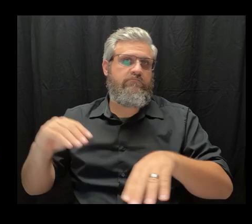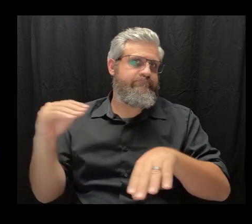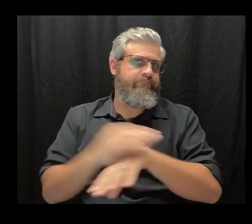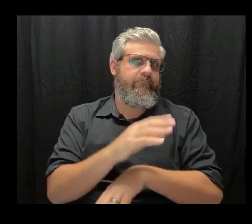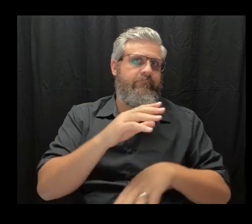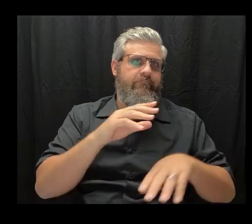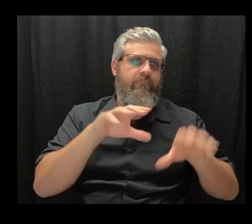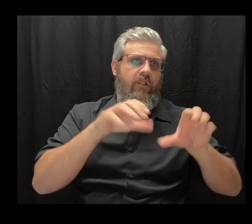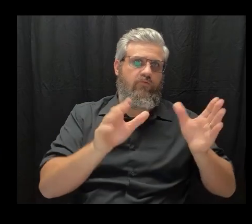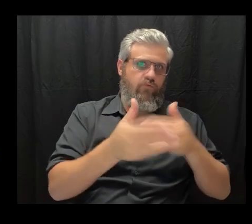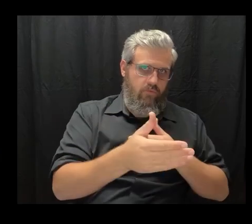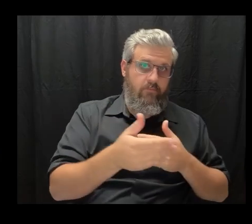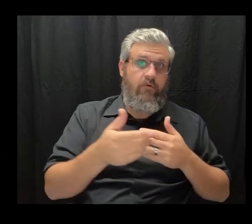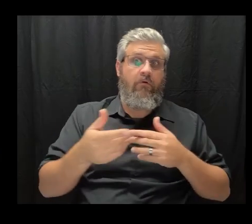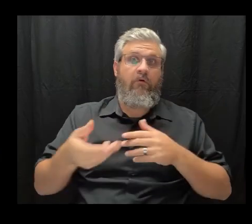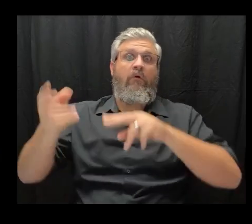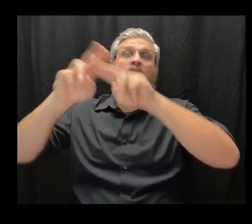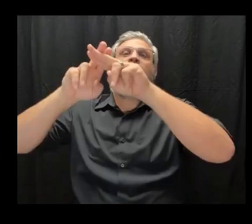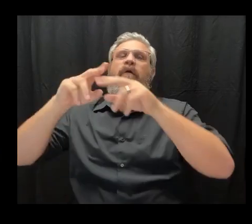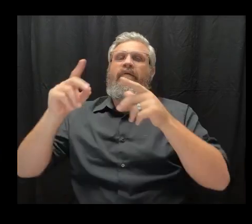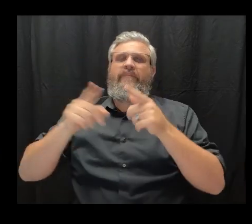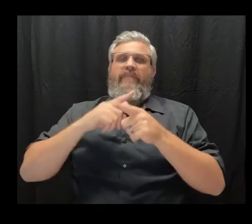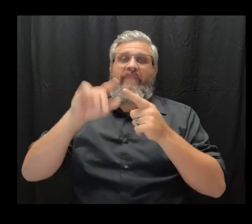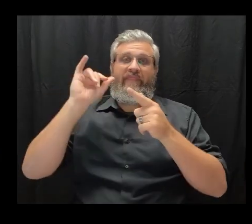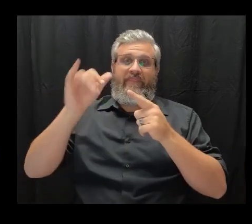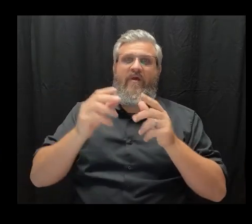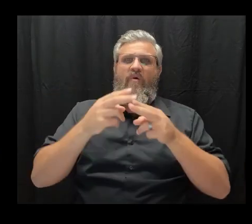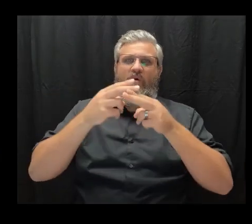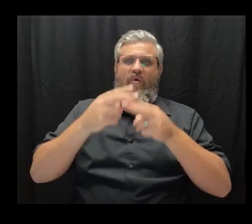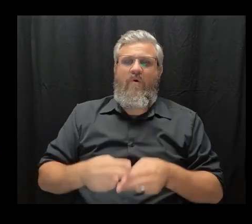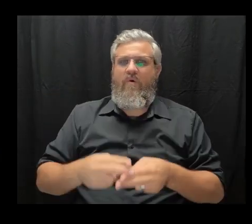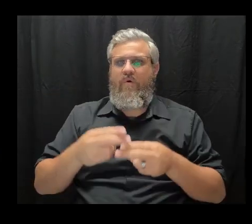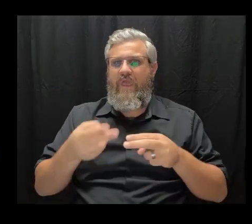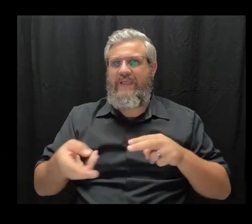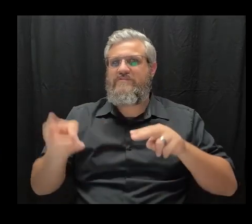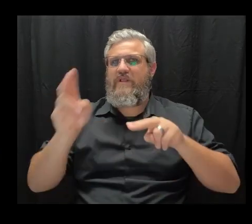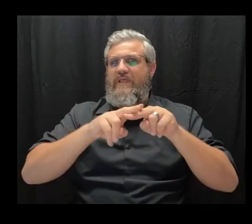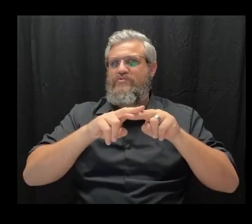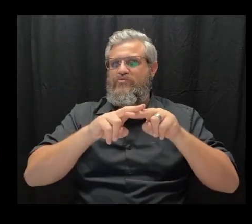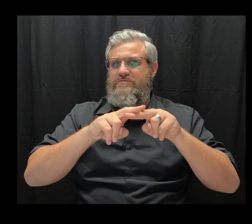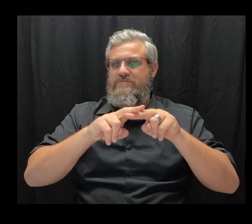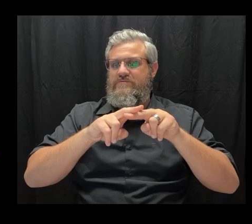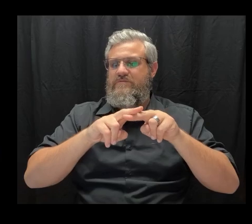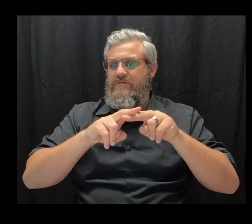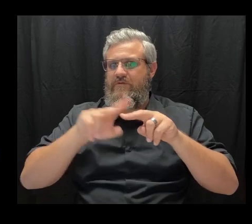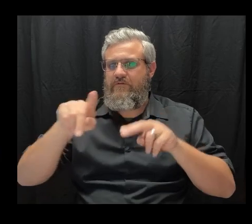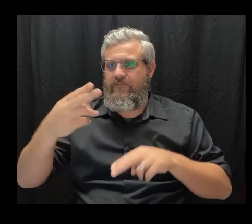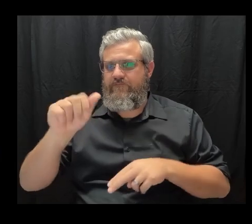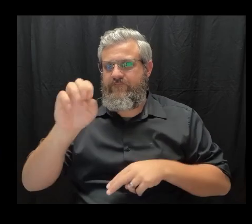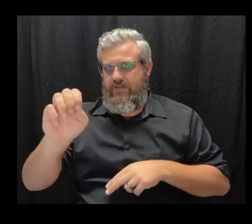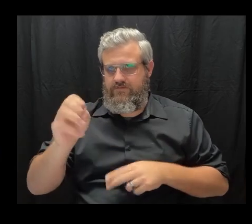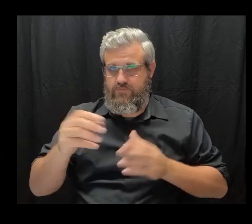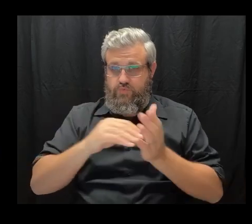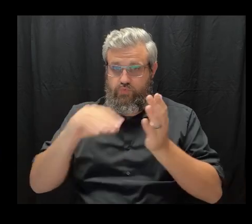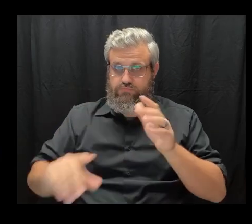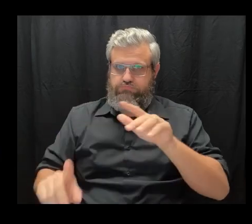what's called the escalation phase. During this phase, students may show signs of agitation or